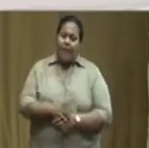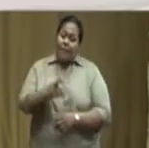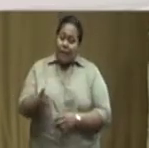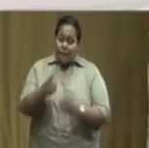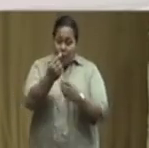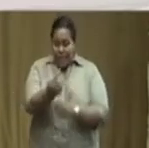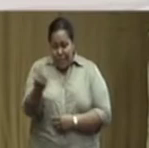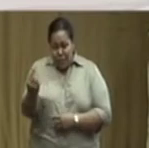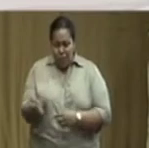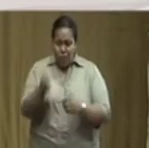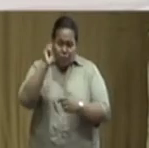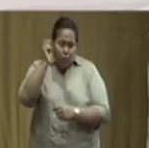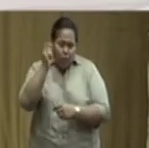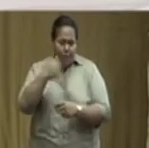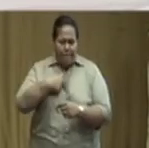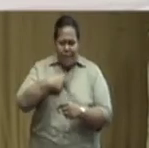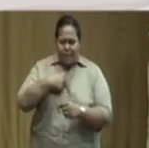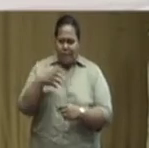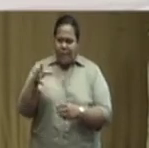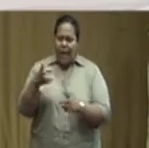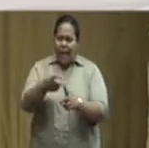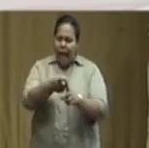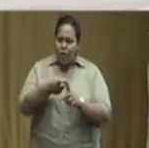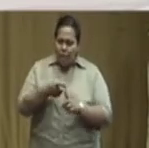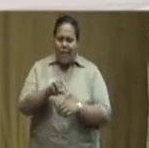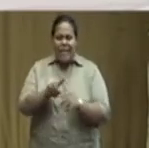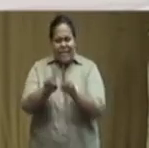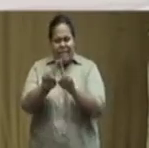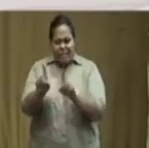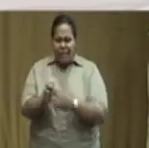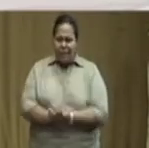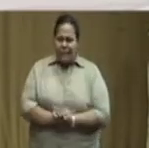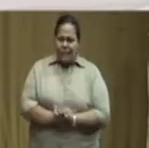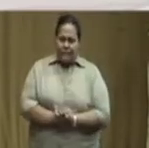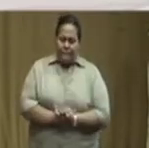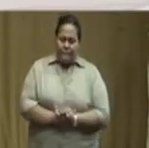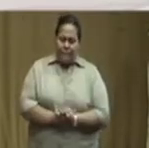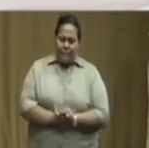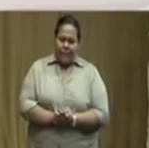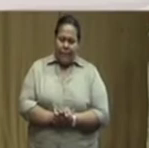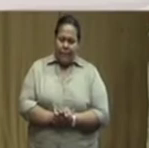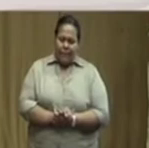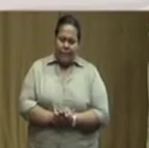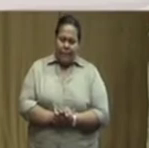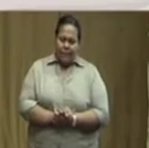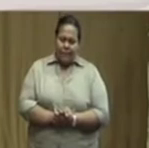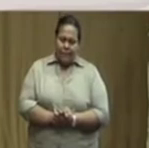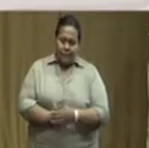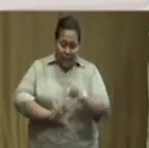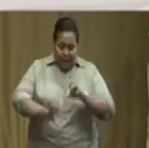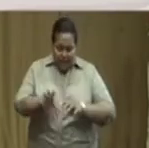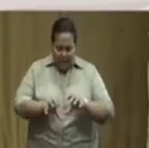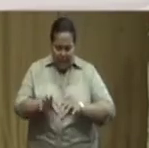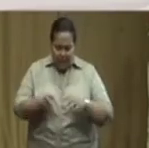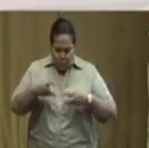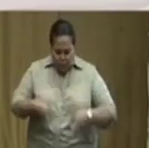I adapted a different activity from this website, using it as the starting point. And there are